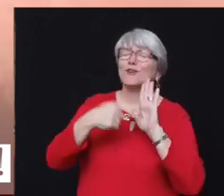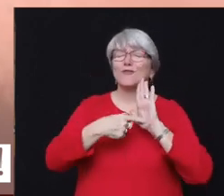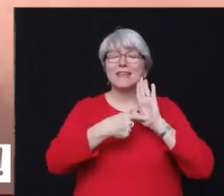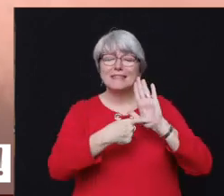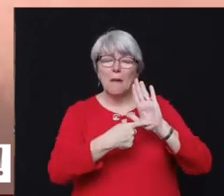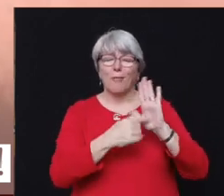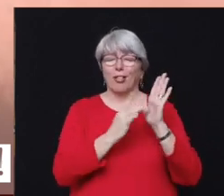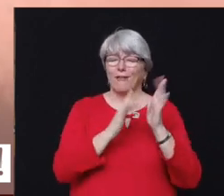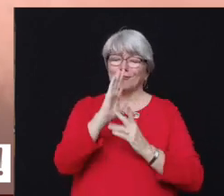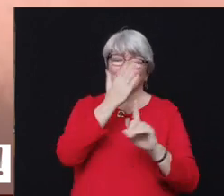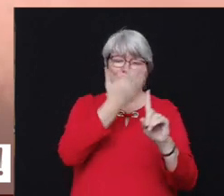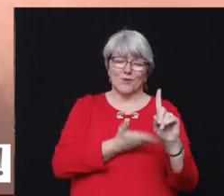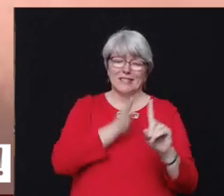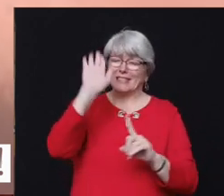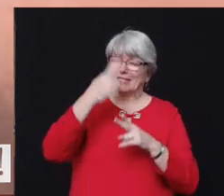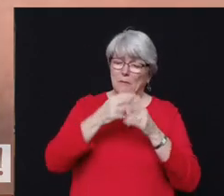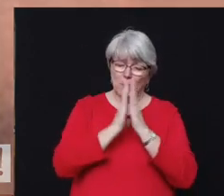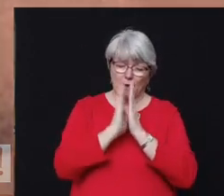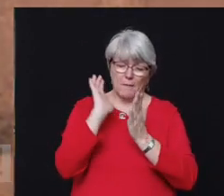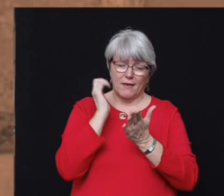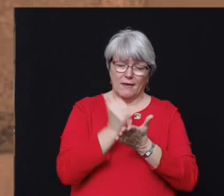Christ was. In Jesus' name, amen.